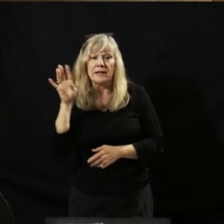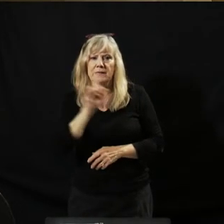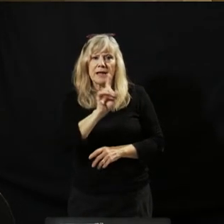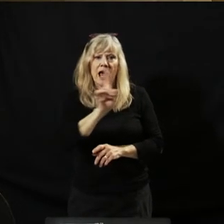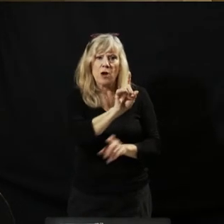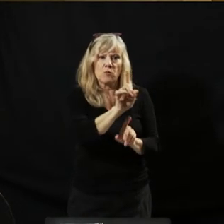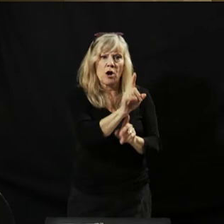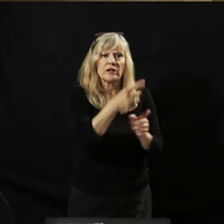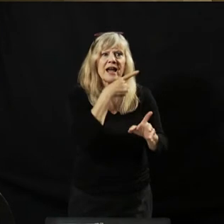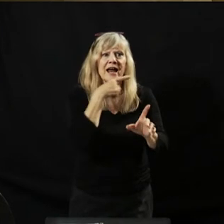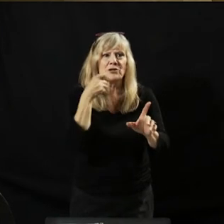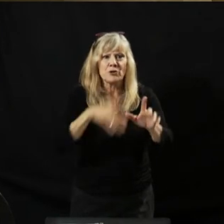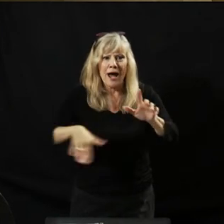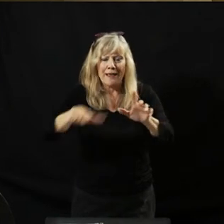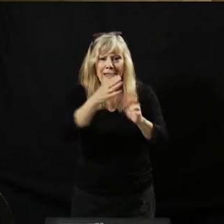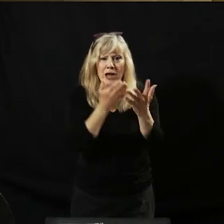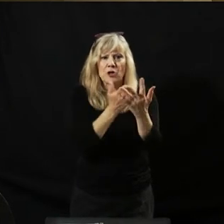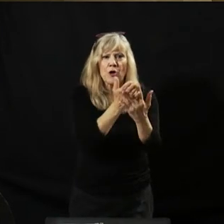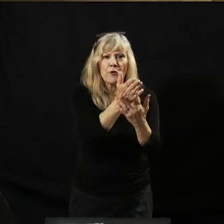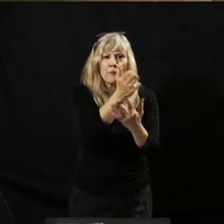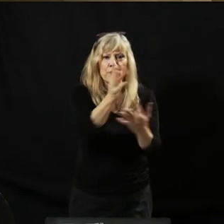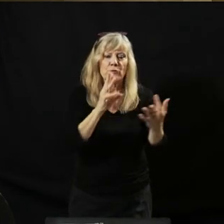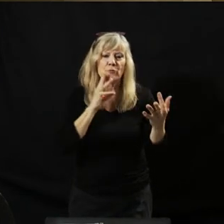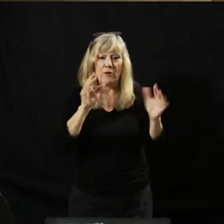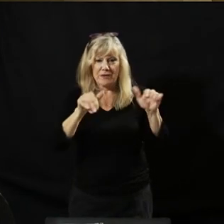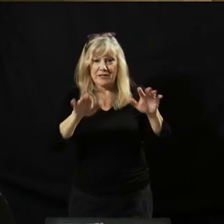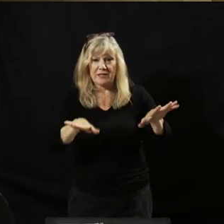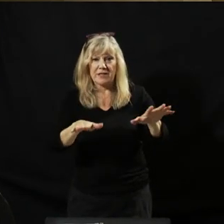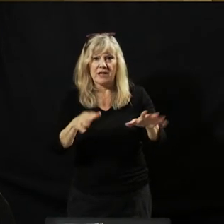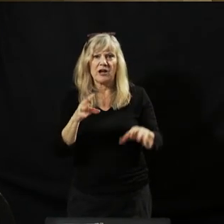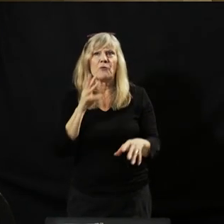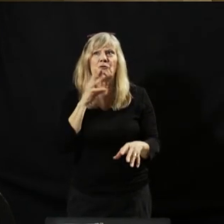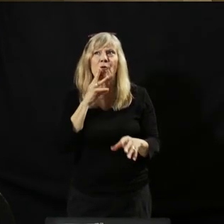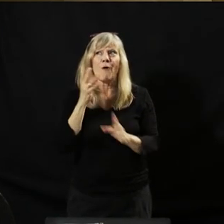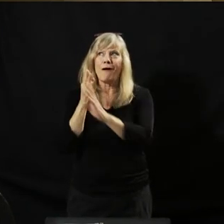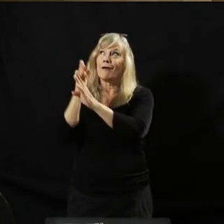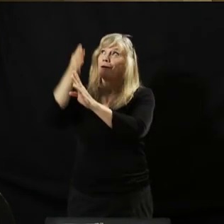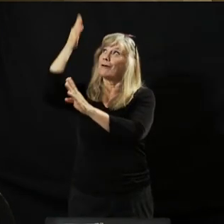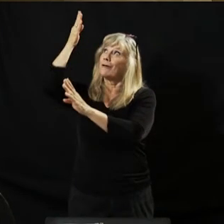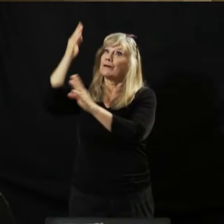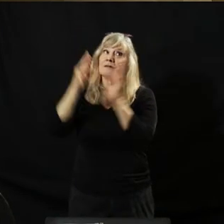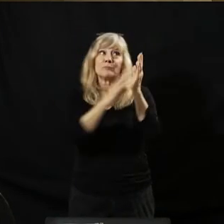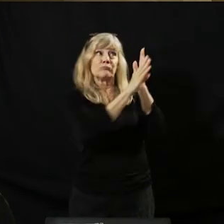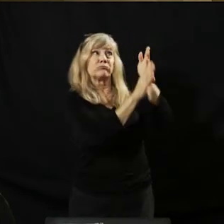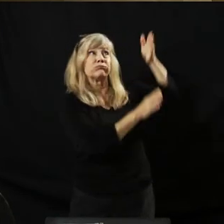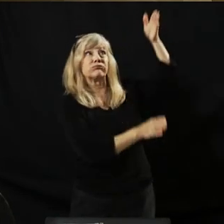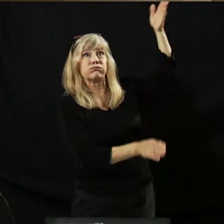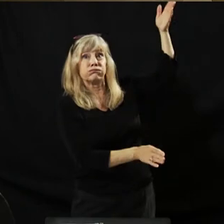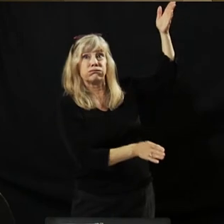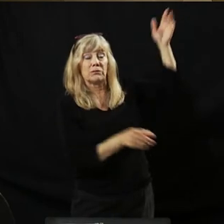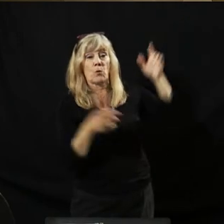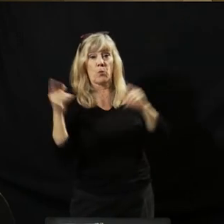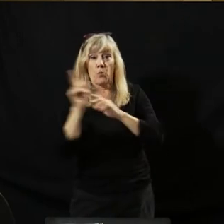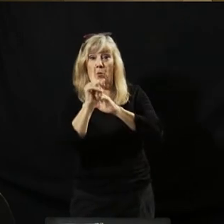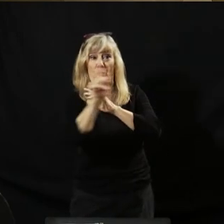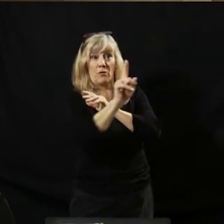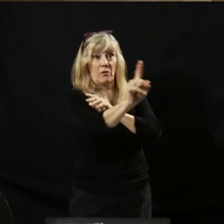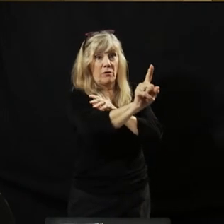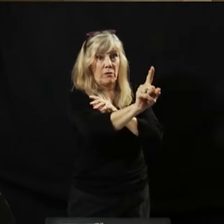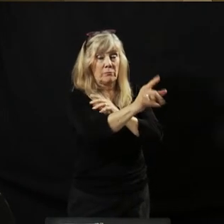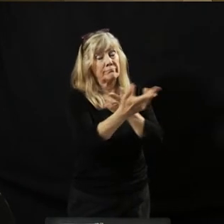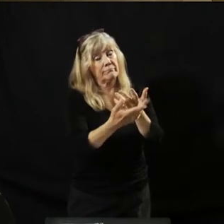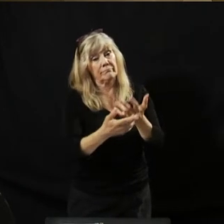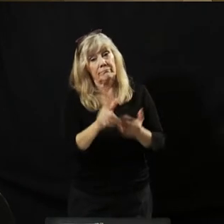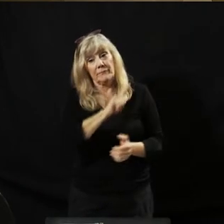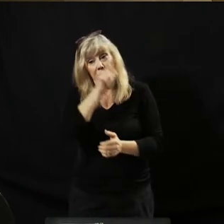land through the midst of the sea, with the water like a wall to their right and to their left.